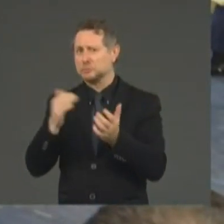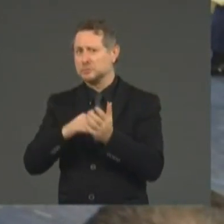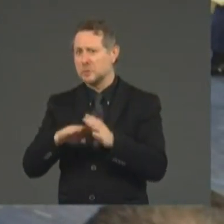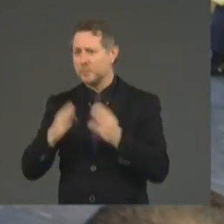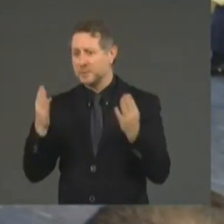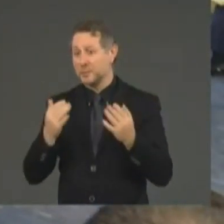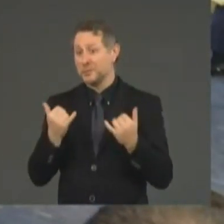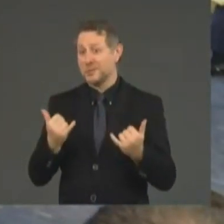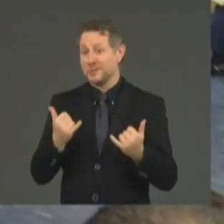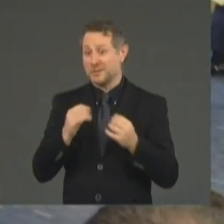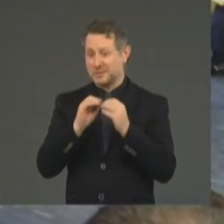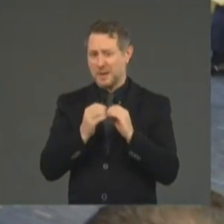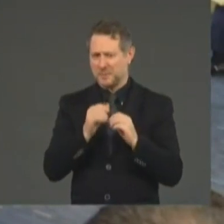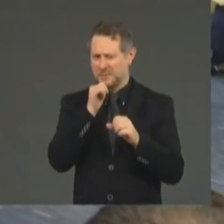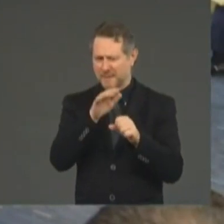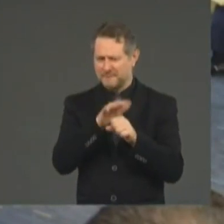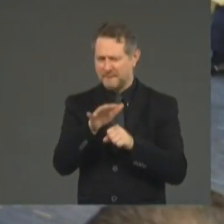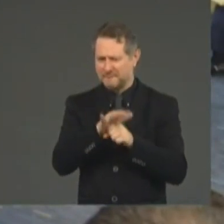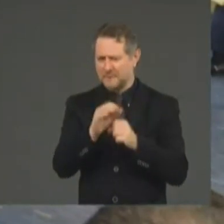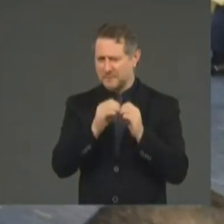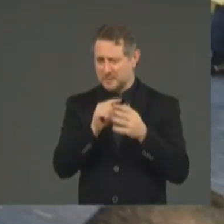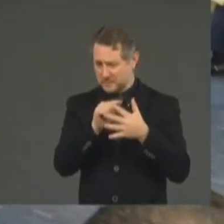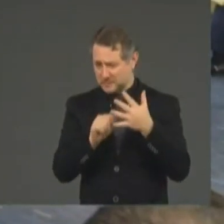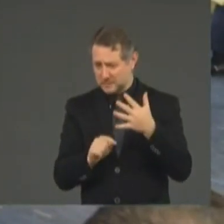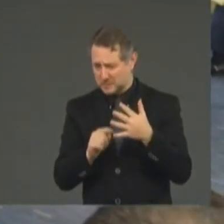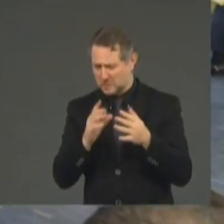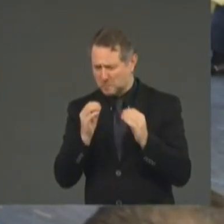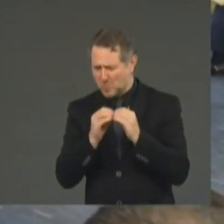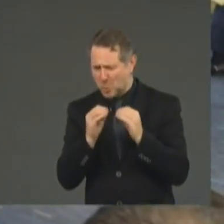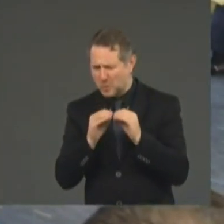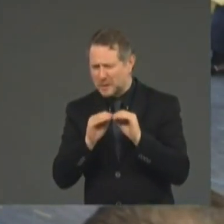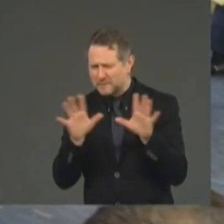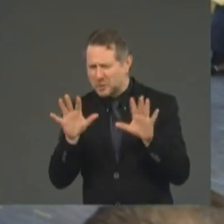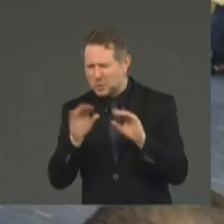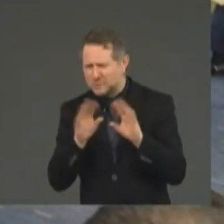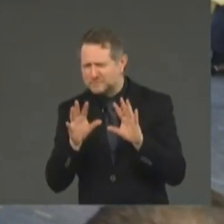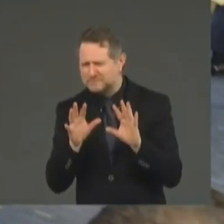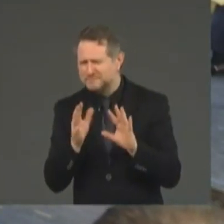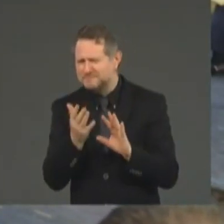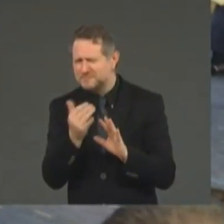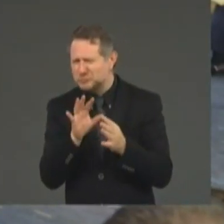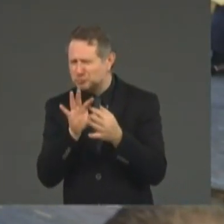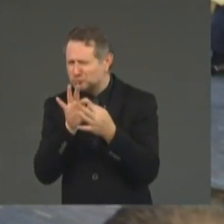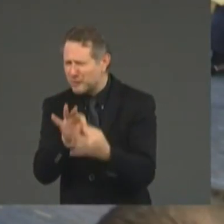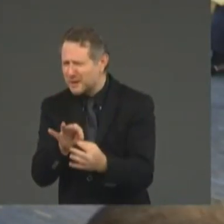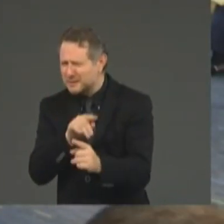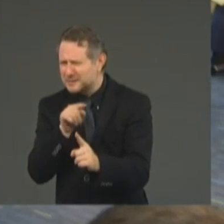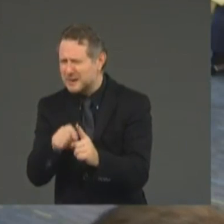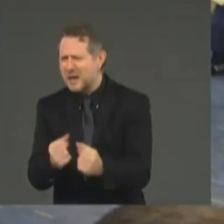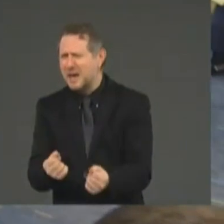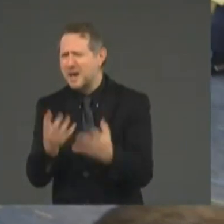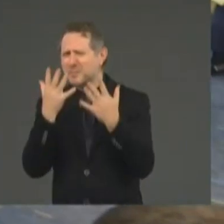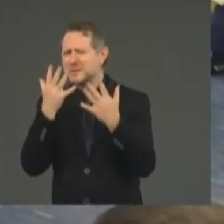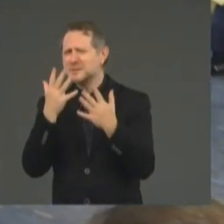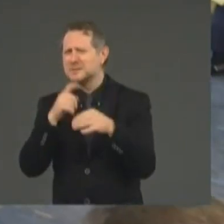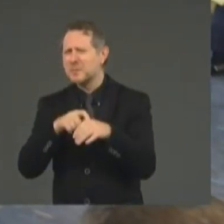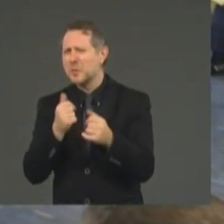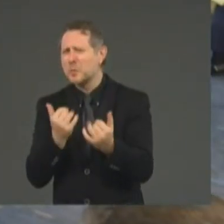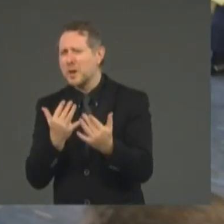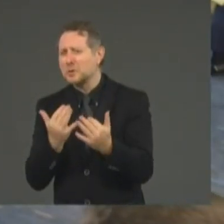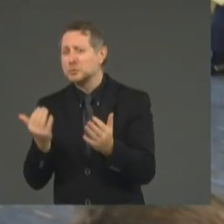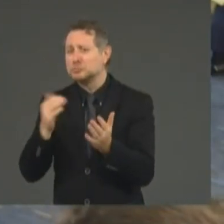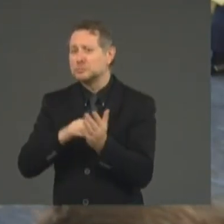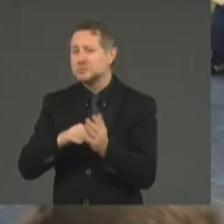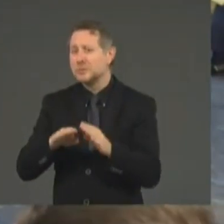available. And is there any more clarification you can give regarding how much time we need to wait between reopening phases? We've